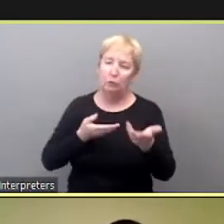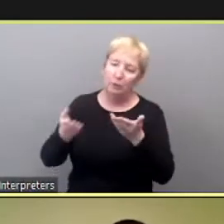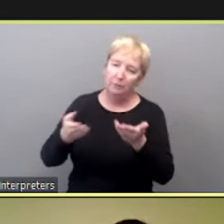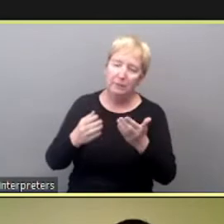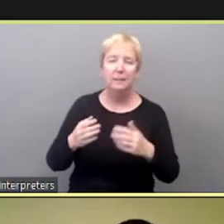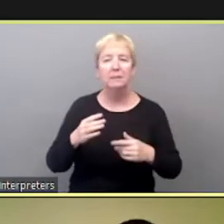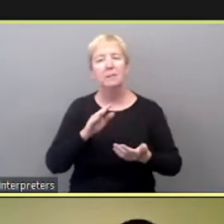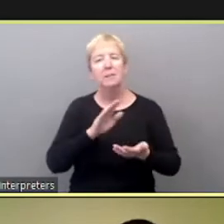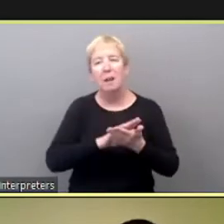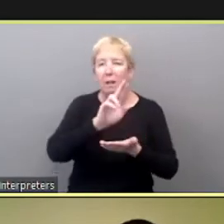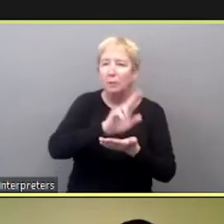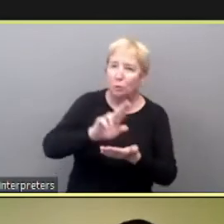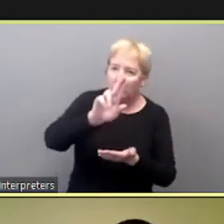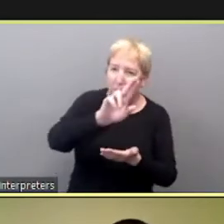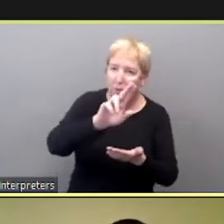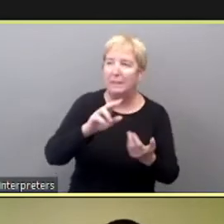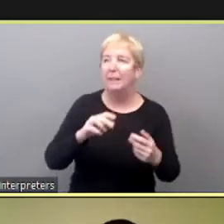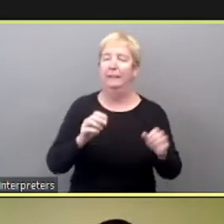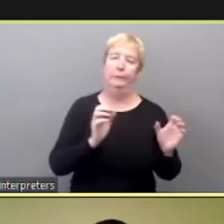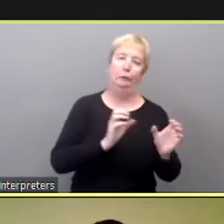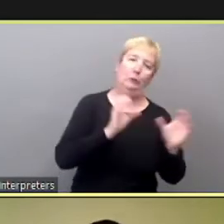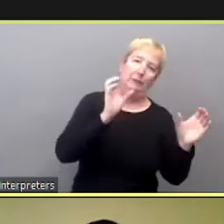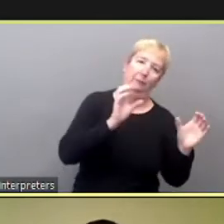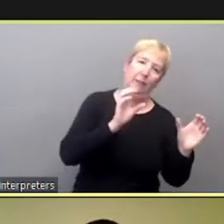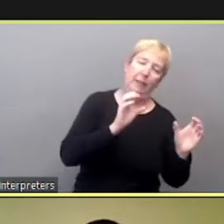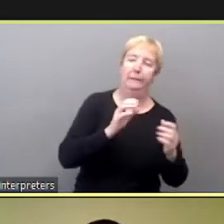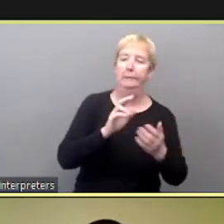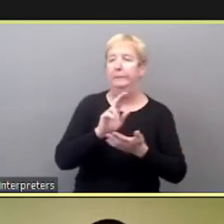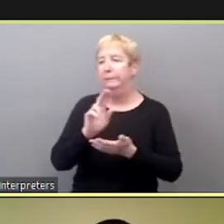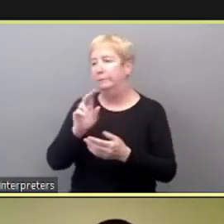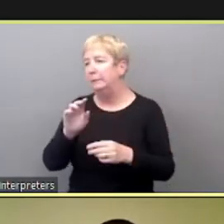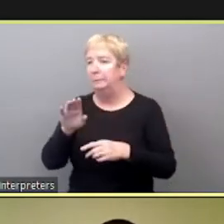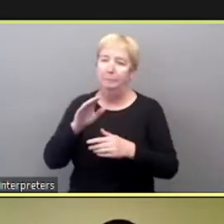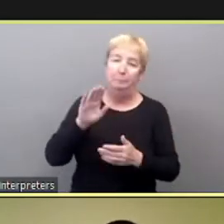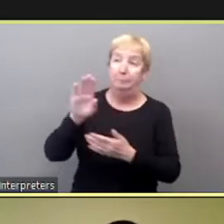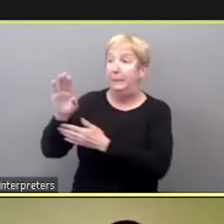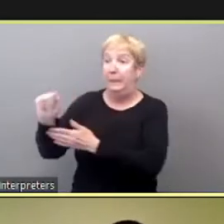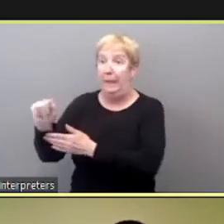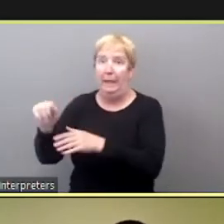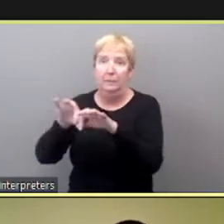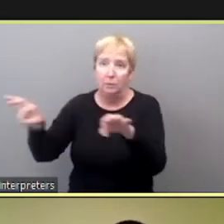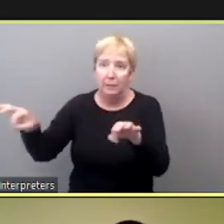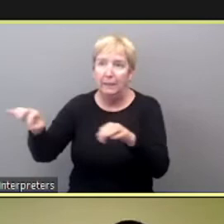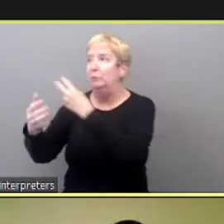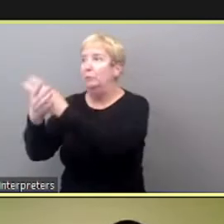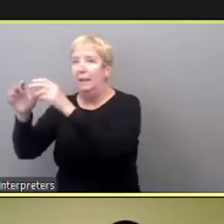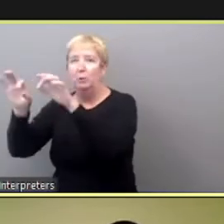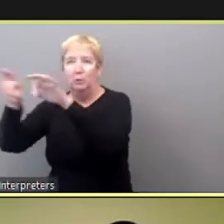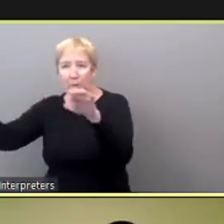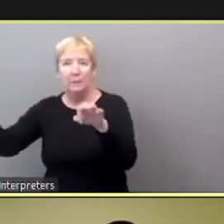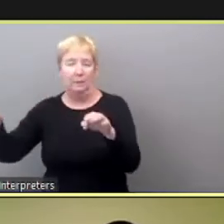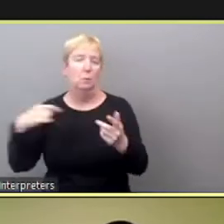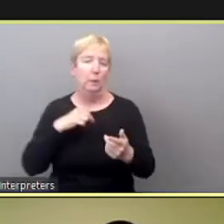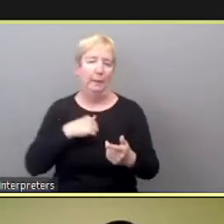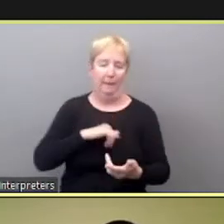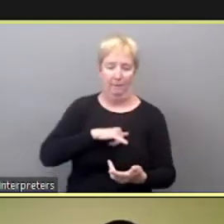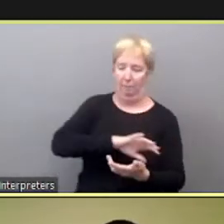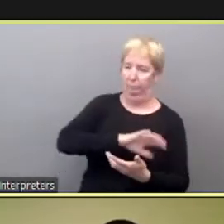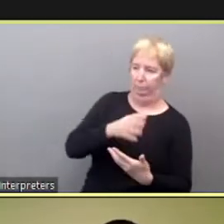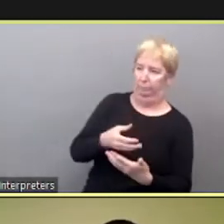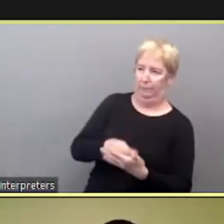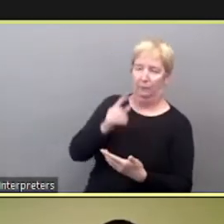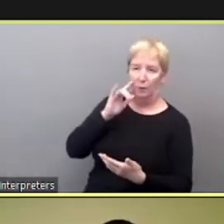from certificate programs through baccalaureate and graduate degrees. It's a one-stop shop that also